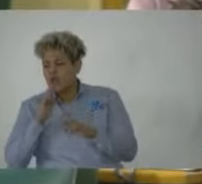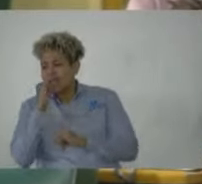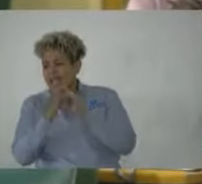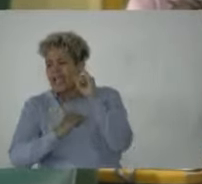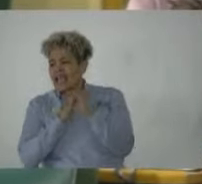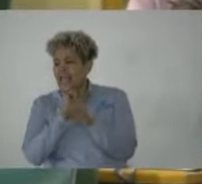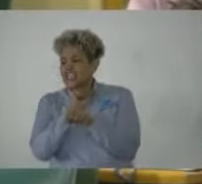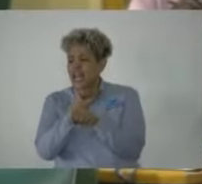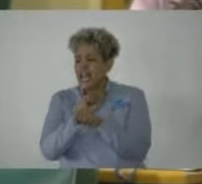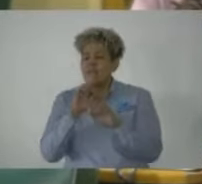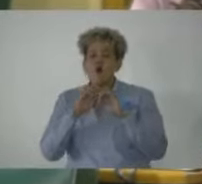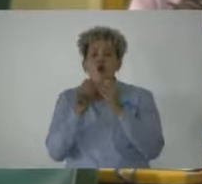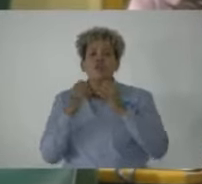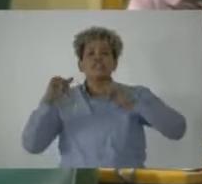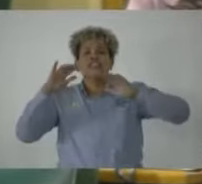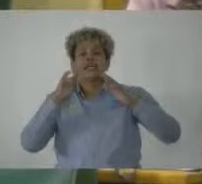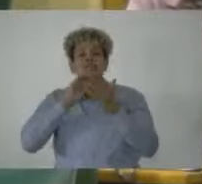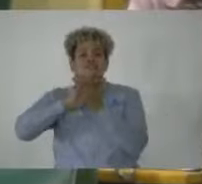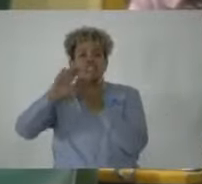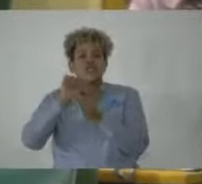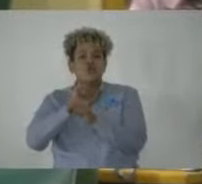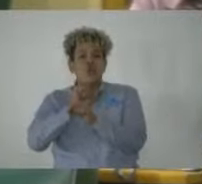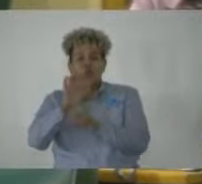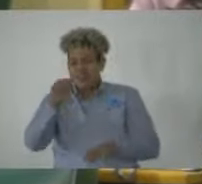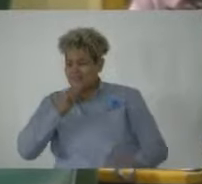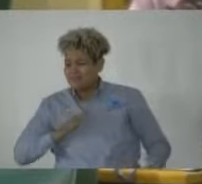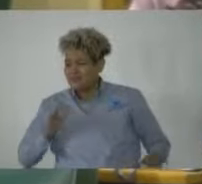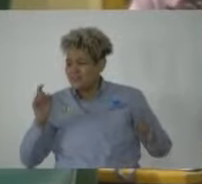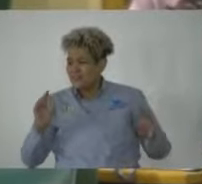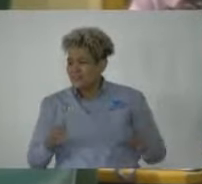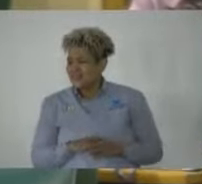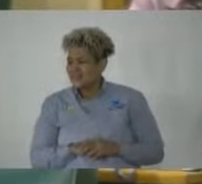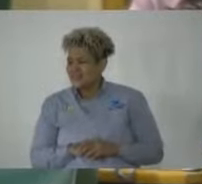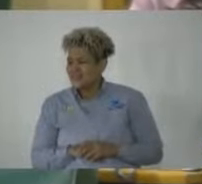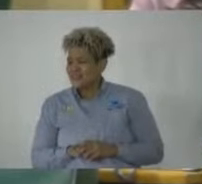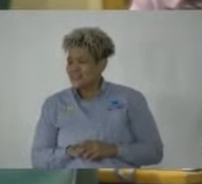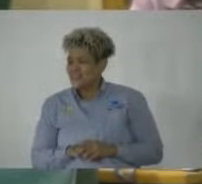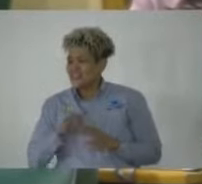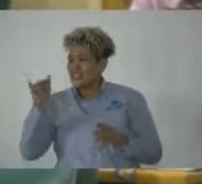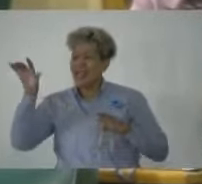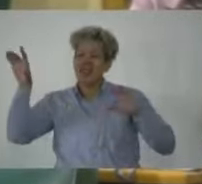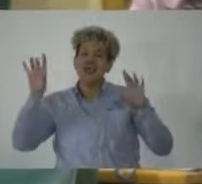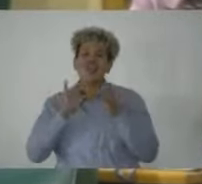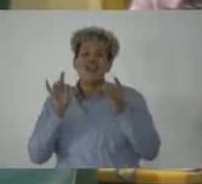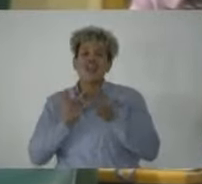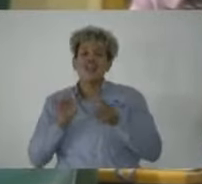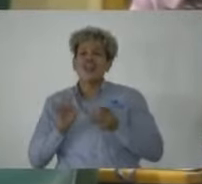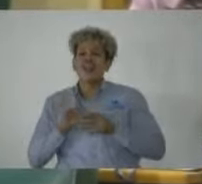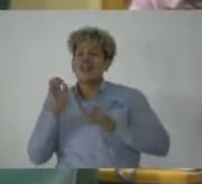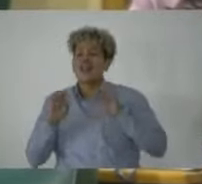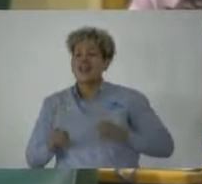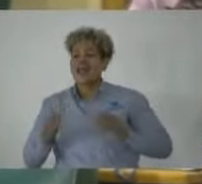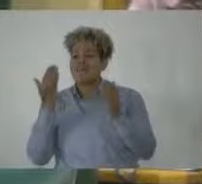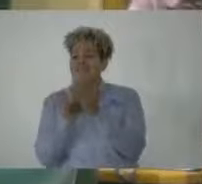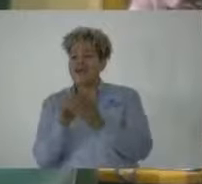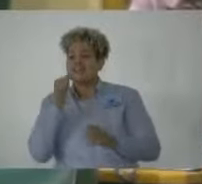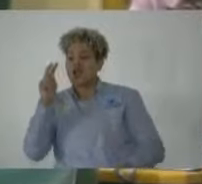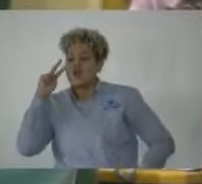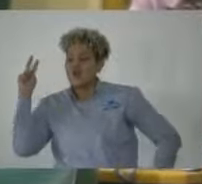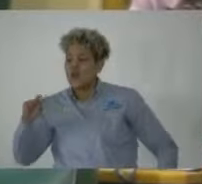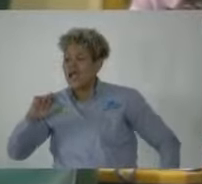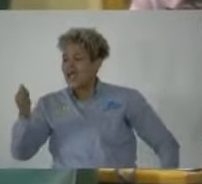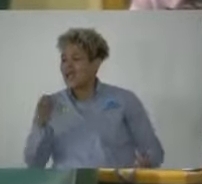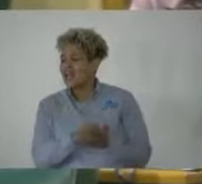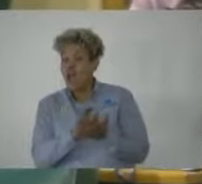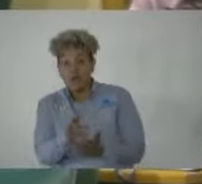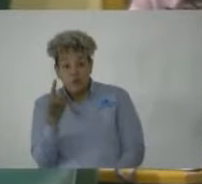International Labour Organization standard of decent work. Madam Speaker, he's just taking anecdotes and just stating them as fact, not looking at any